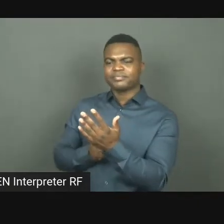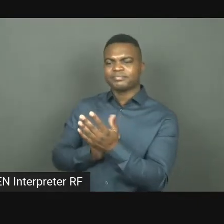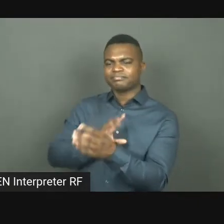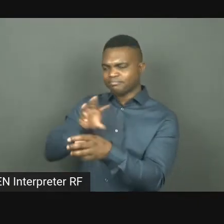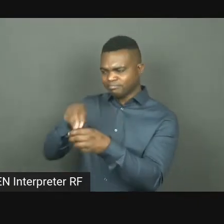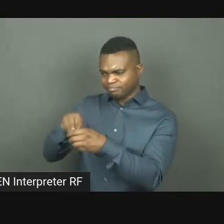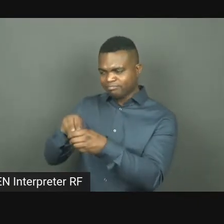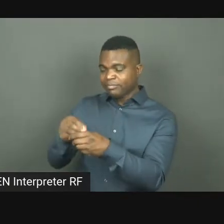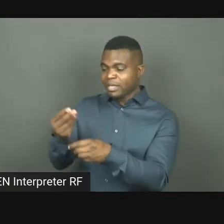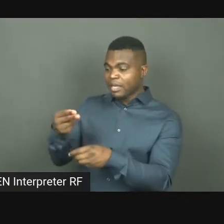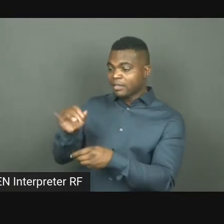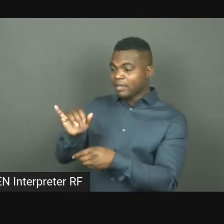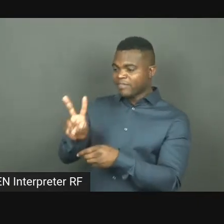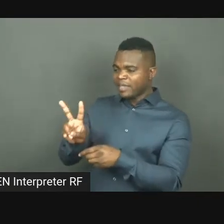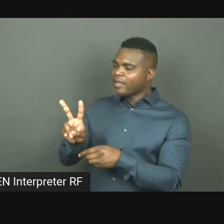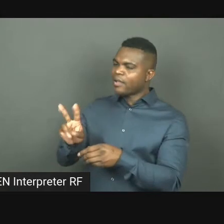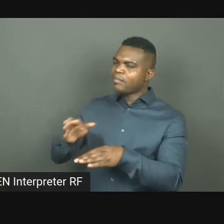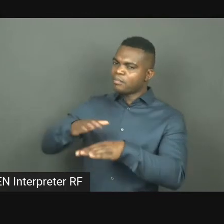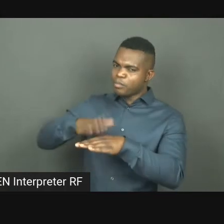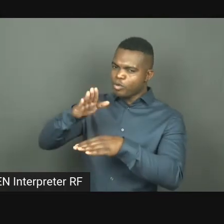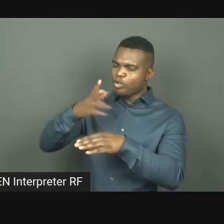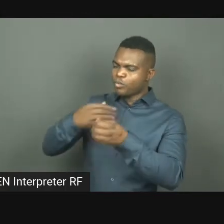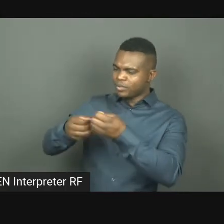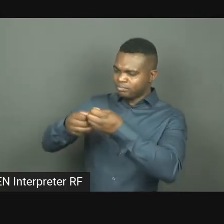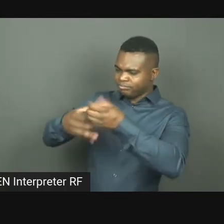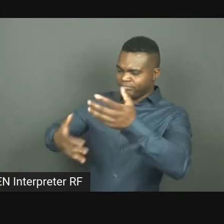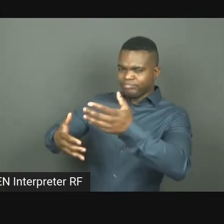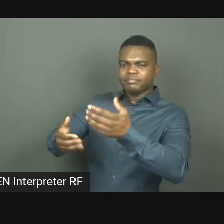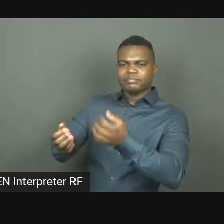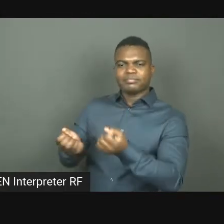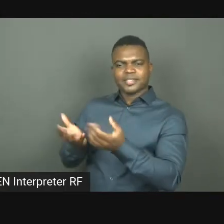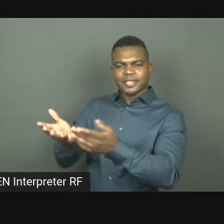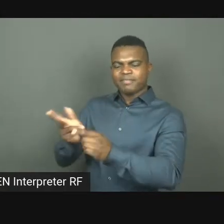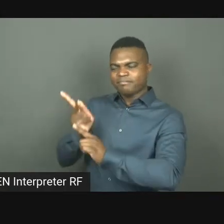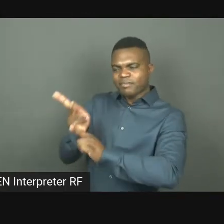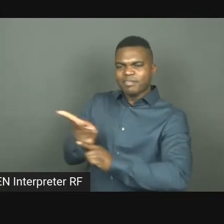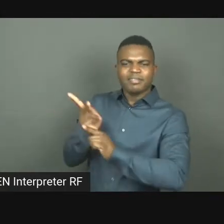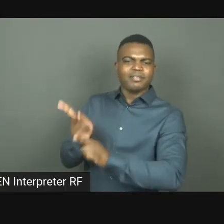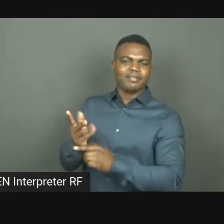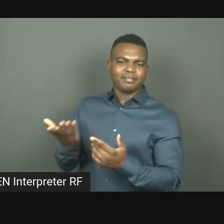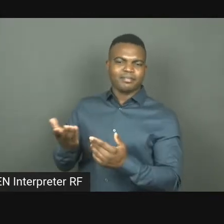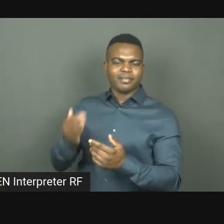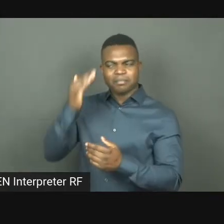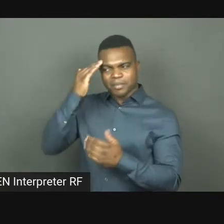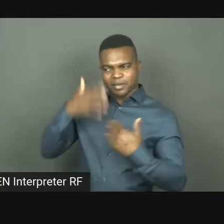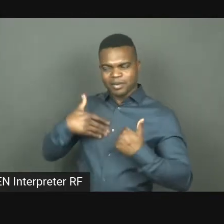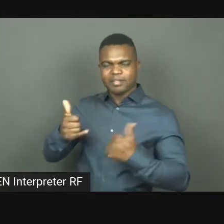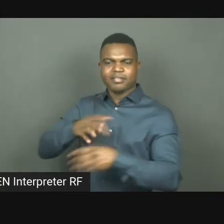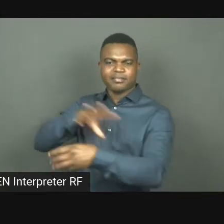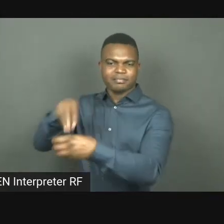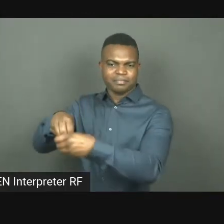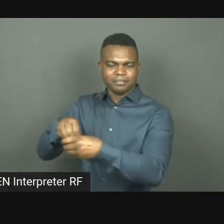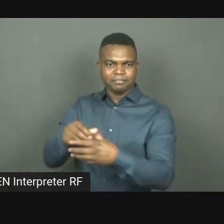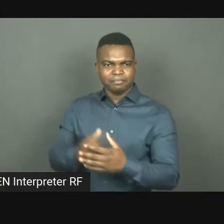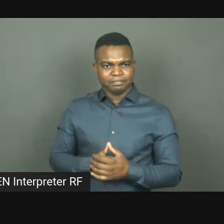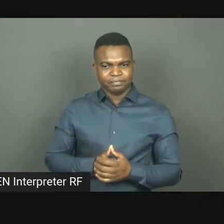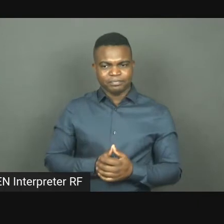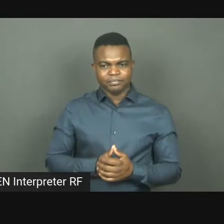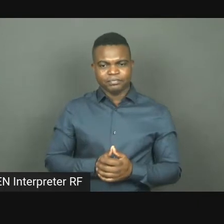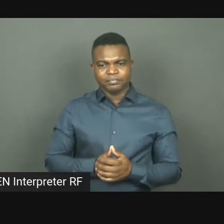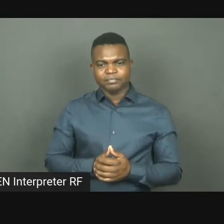socioeconomic challenges, unemployment, underemployment, wage stagnation, precarious housing or